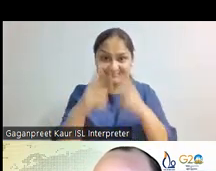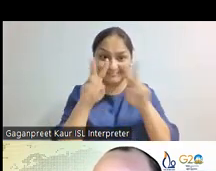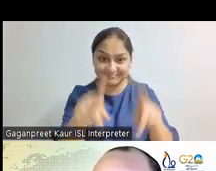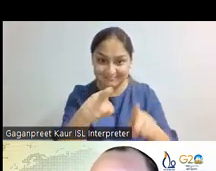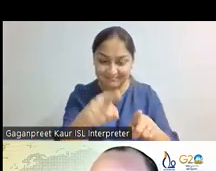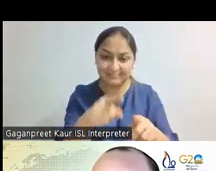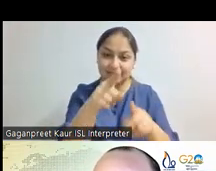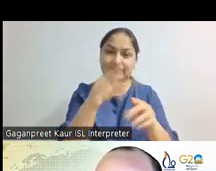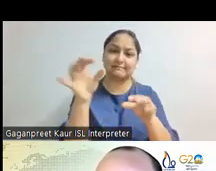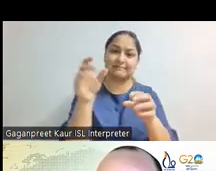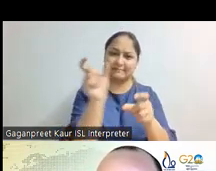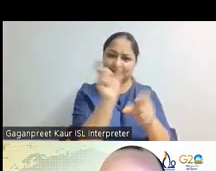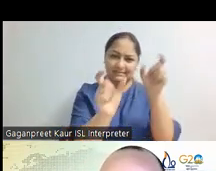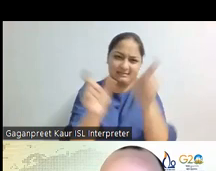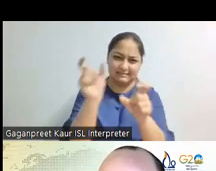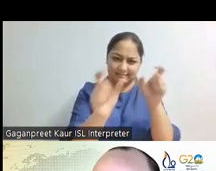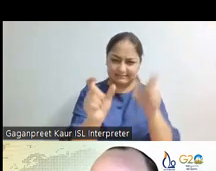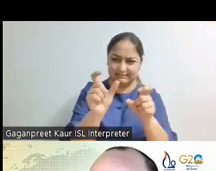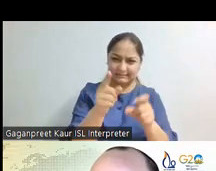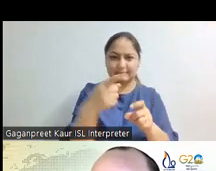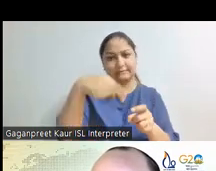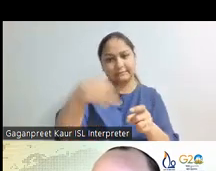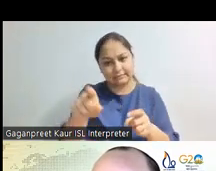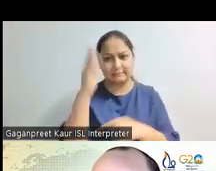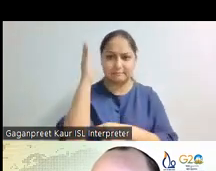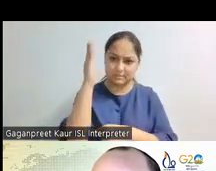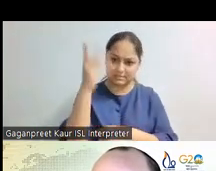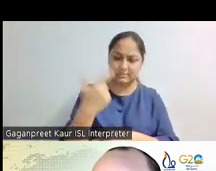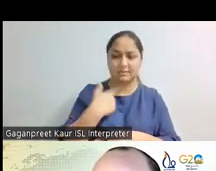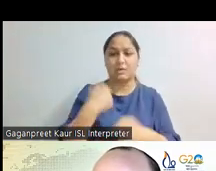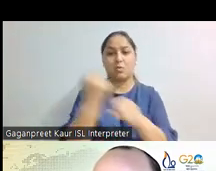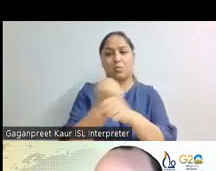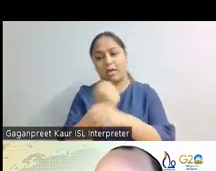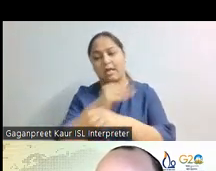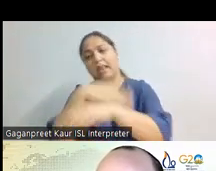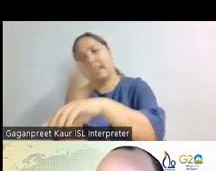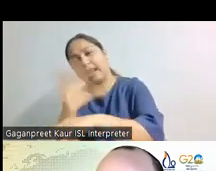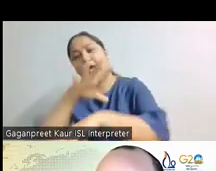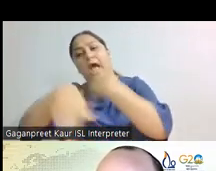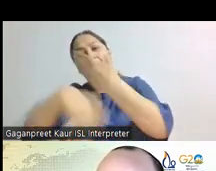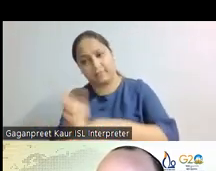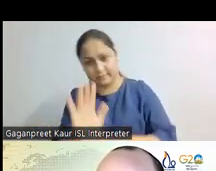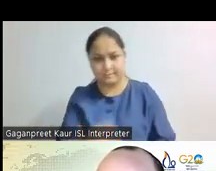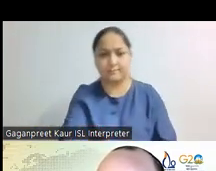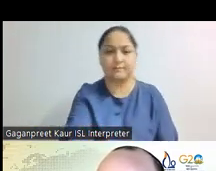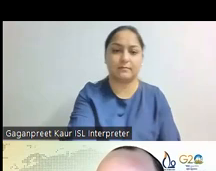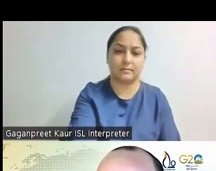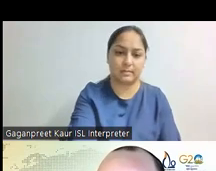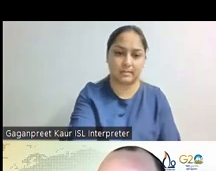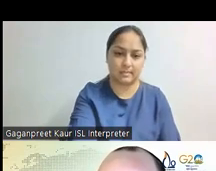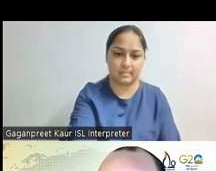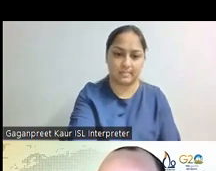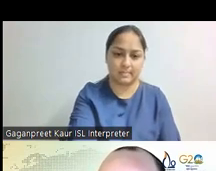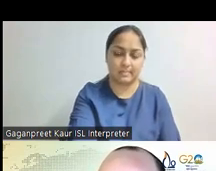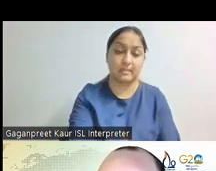from editing the document during this presentation, and we can work on it collectively later. The third would be supporting digital learning and